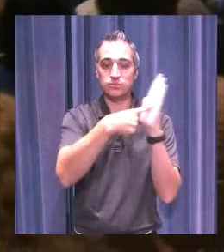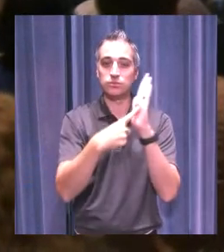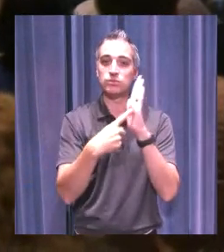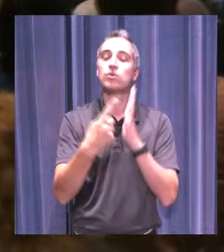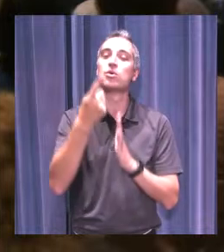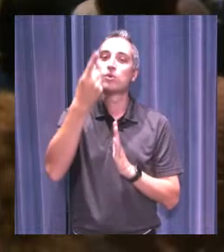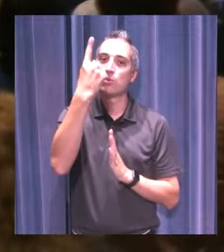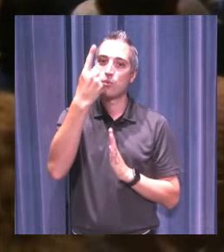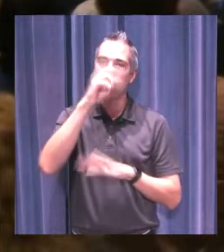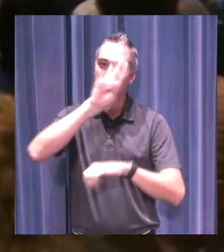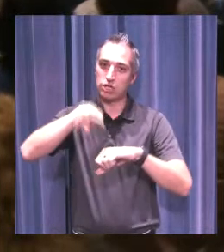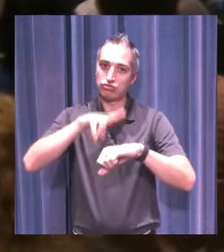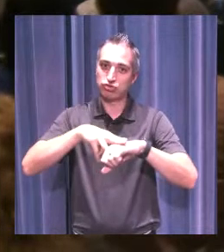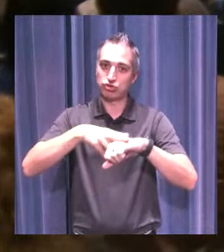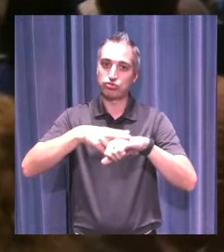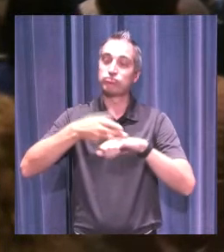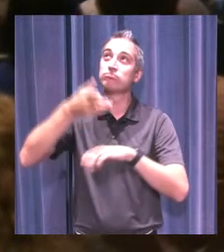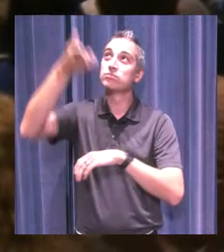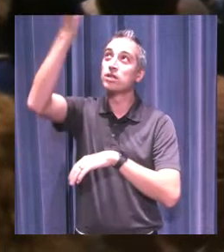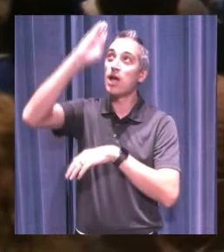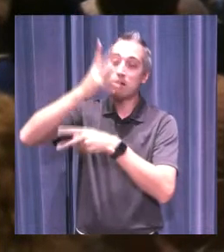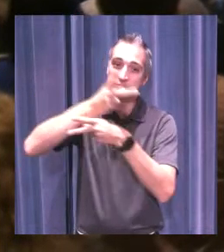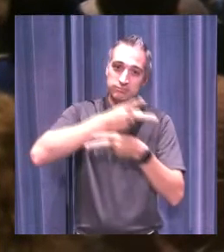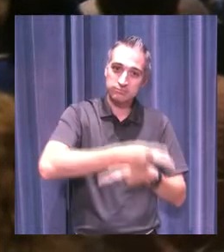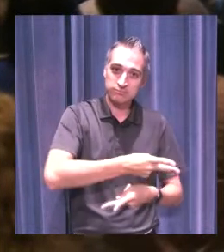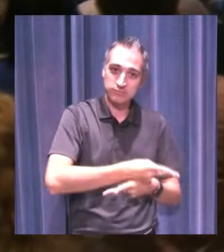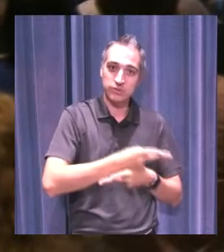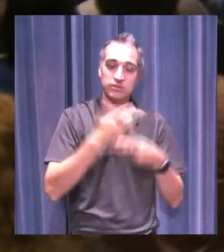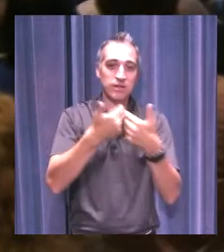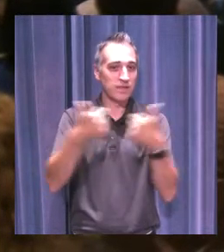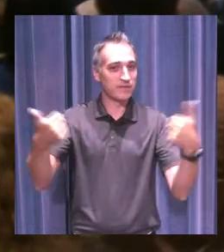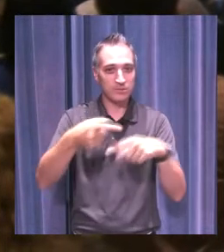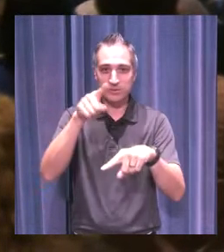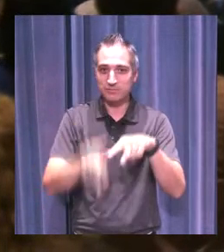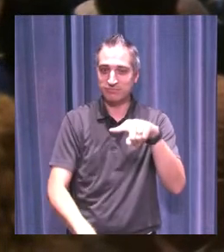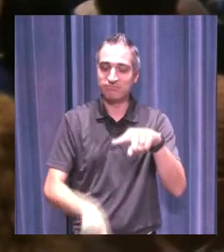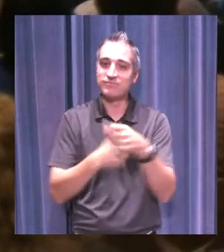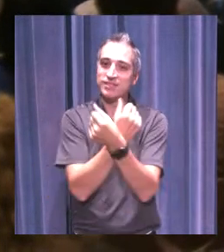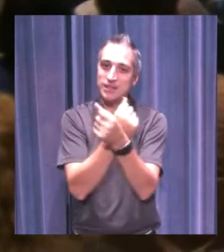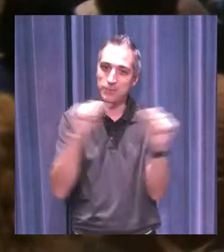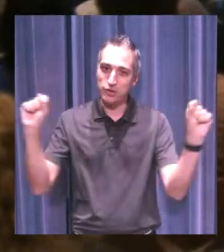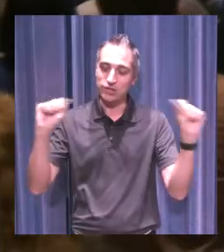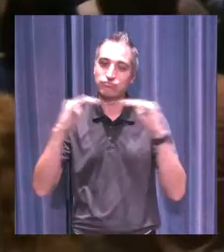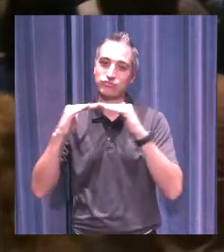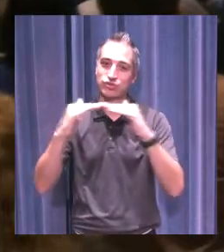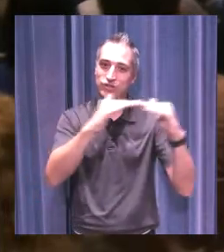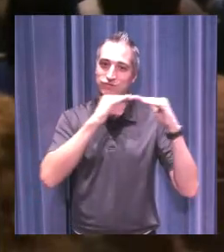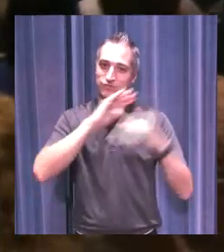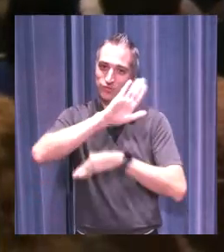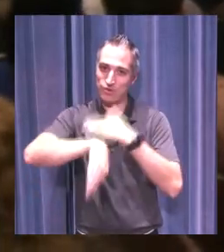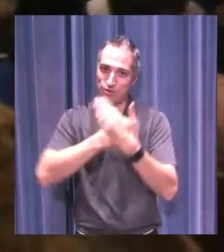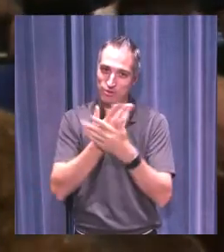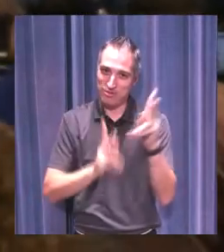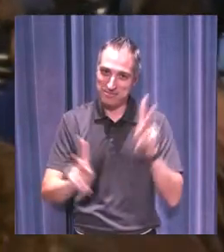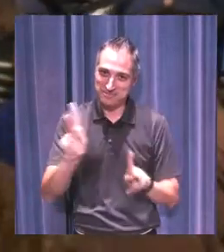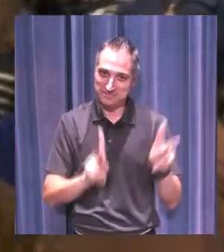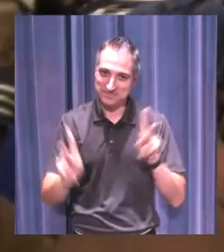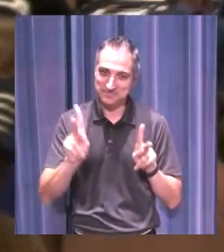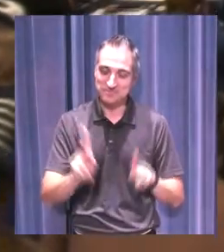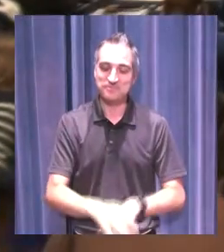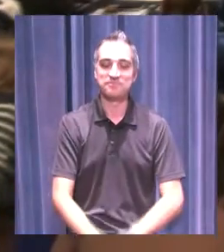stands one nation, under God, indivisible, with liberty and justice for all.